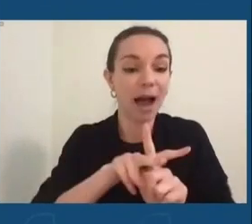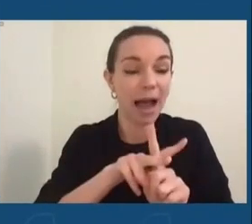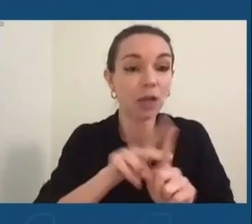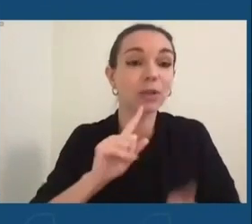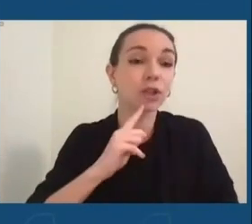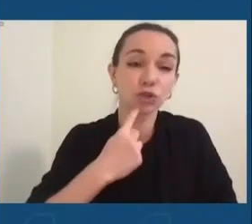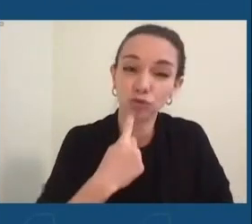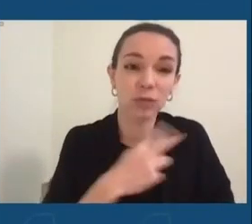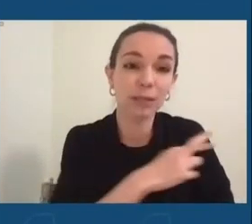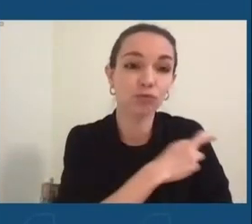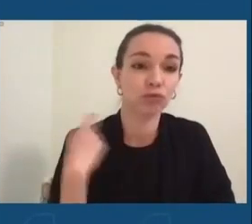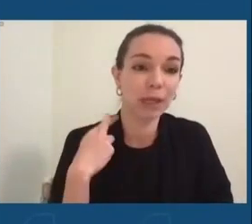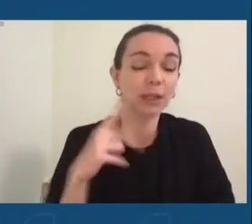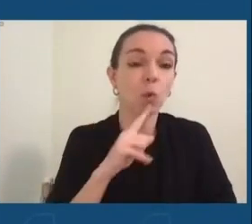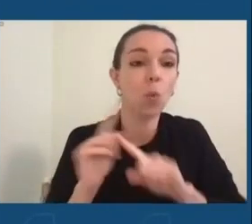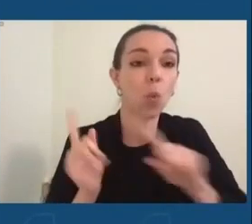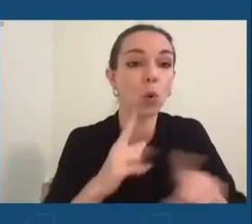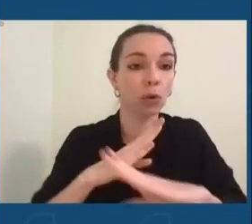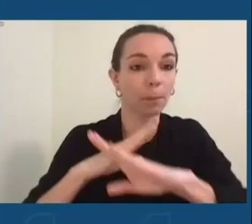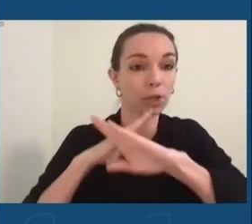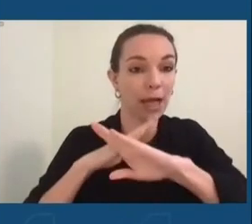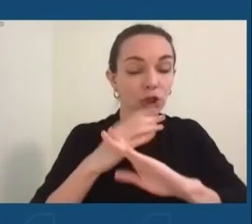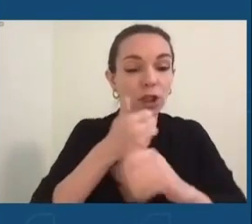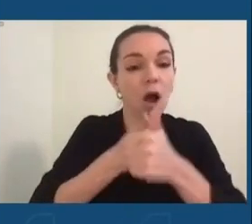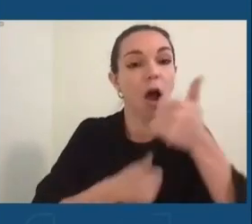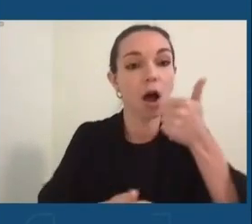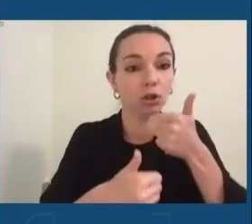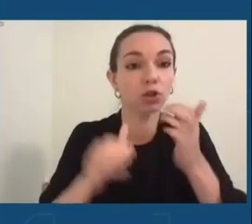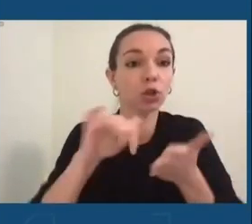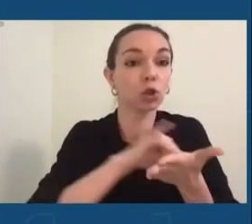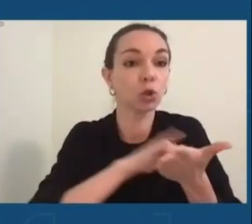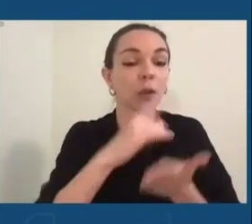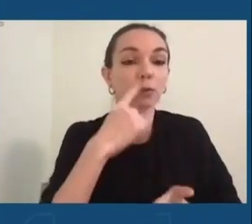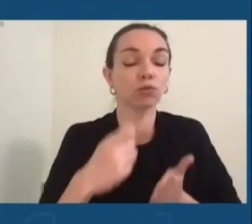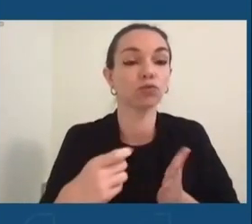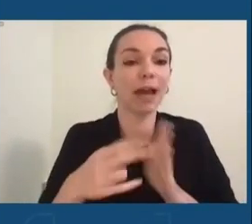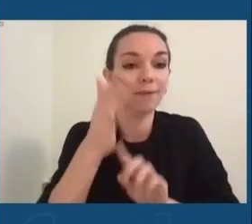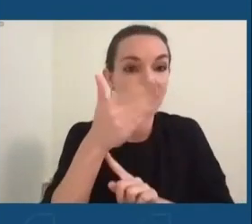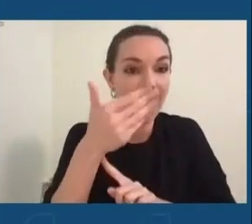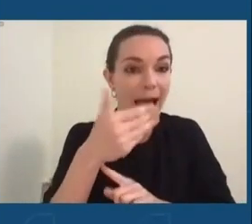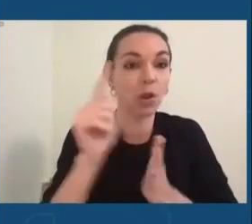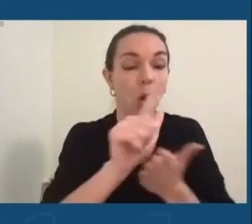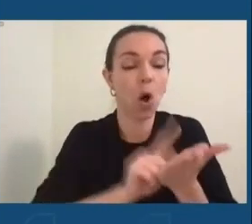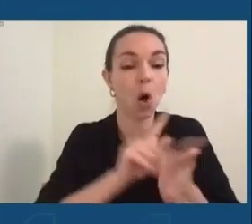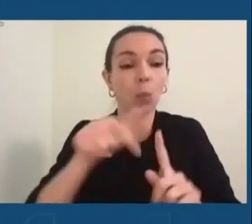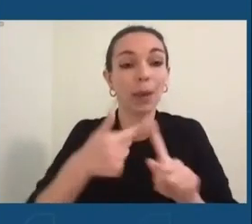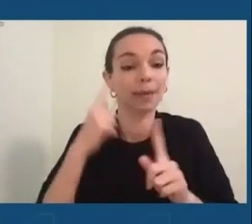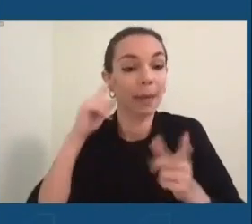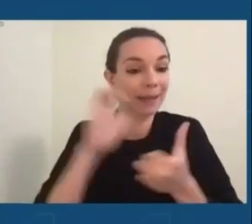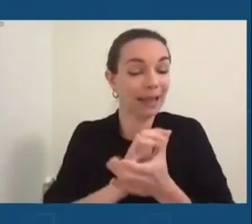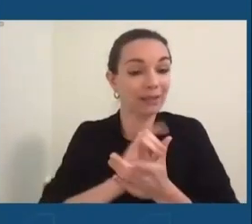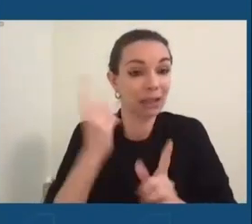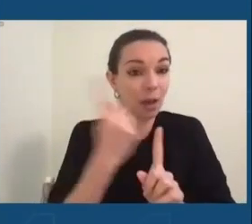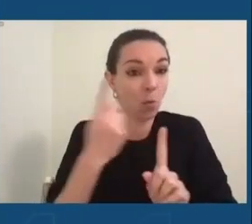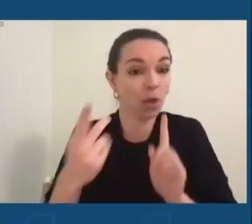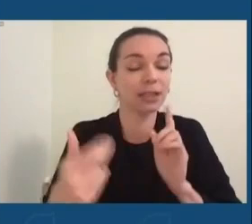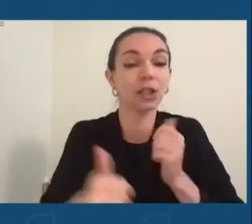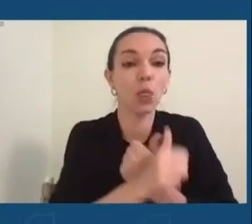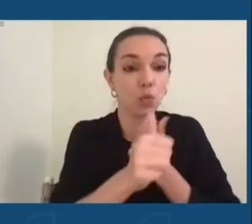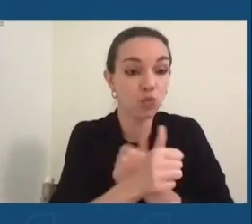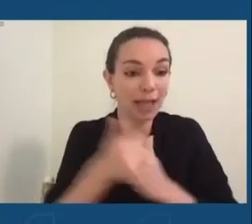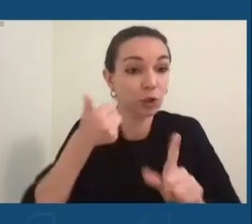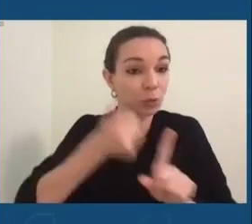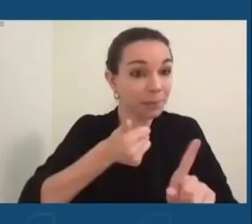order of protection under New York's red flag law when they believe that an individual is a threat to himself, herself, or